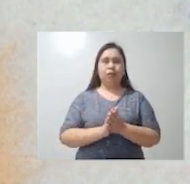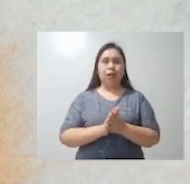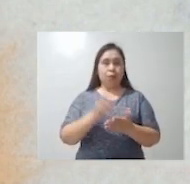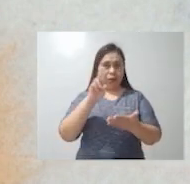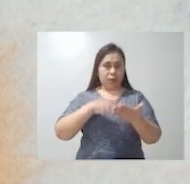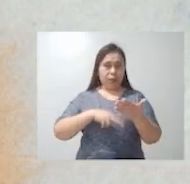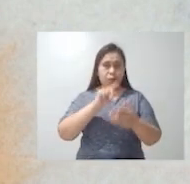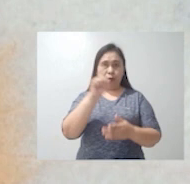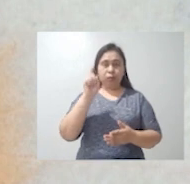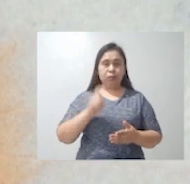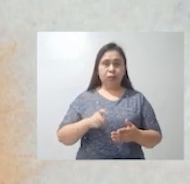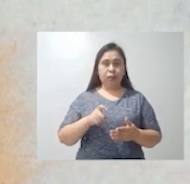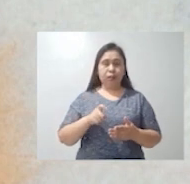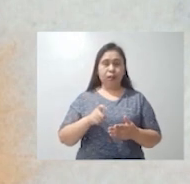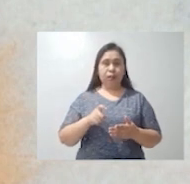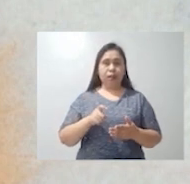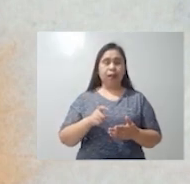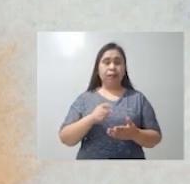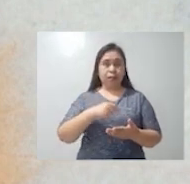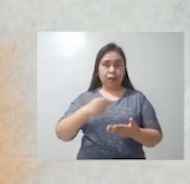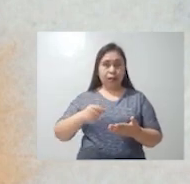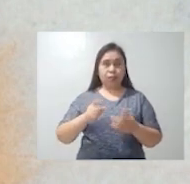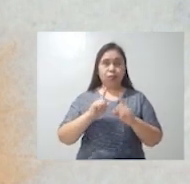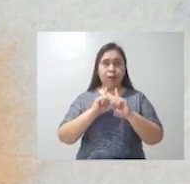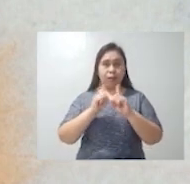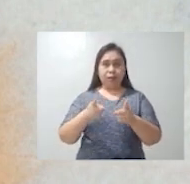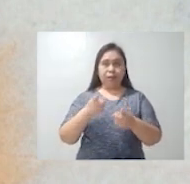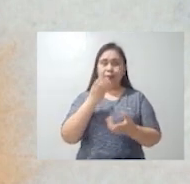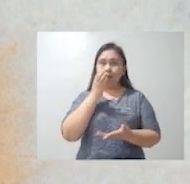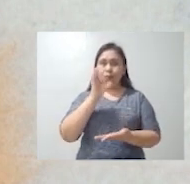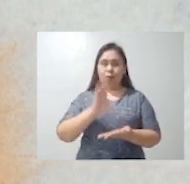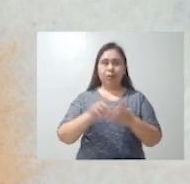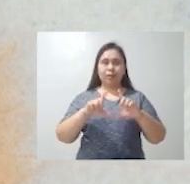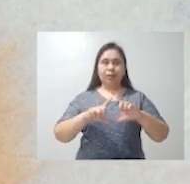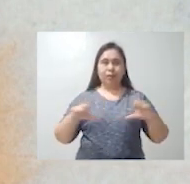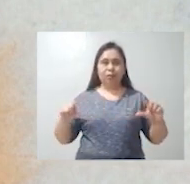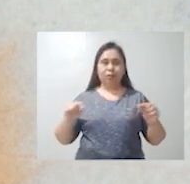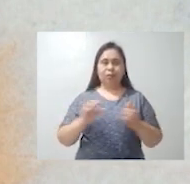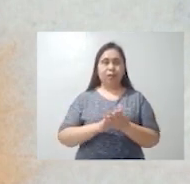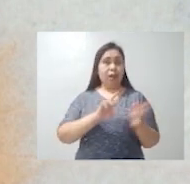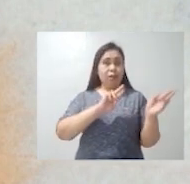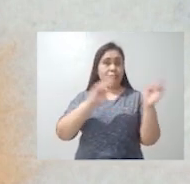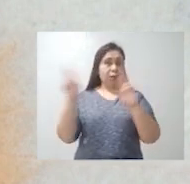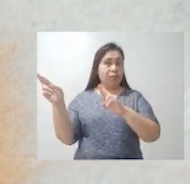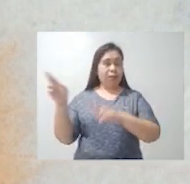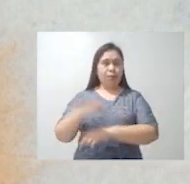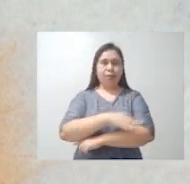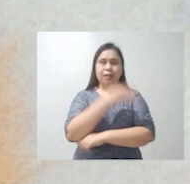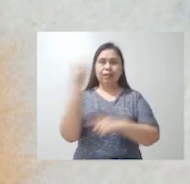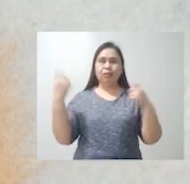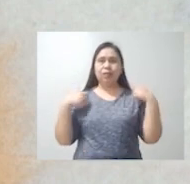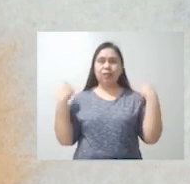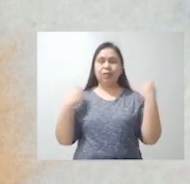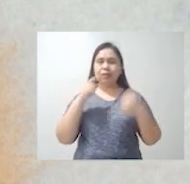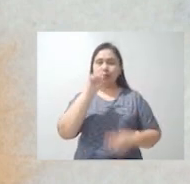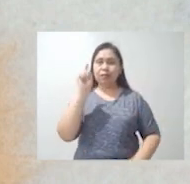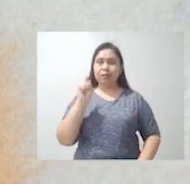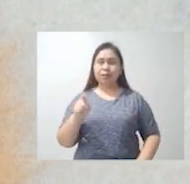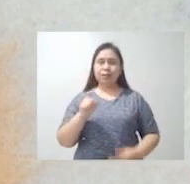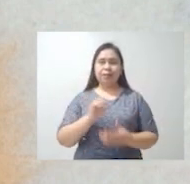the question and I want you to type your answer on the comment section. Are you ready, Fernandino Teens?